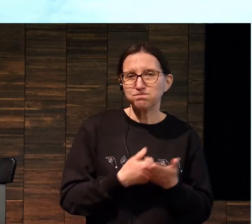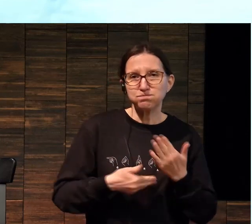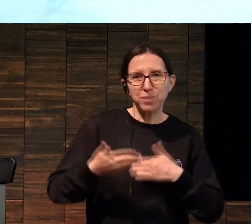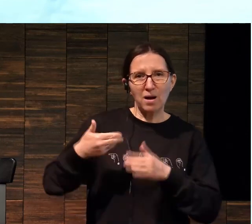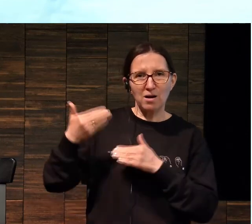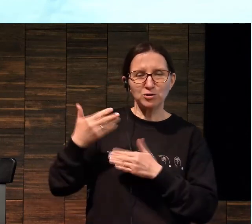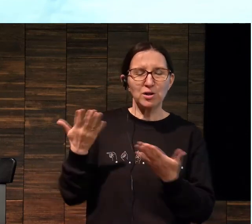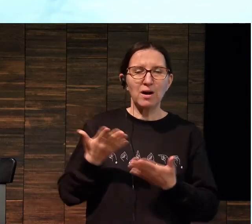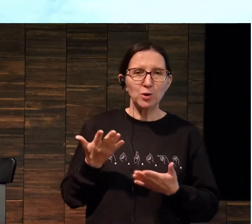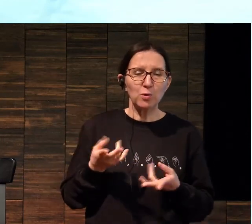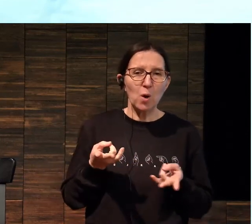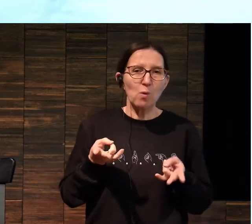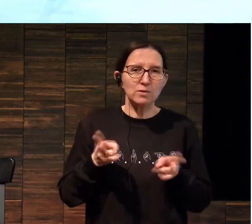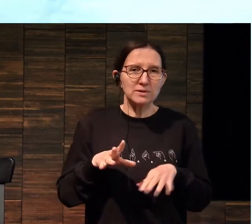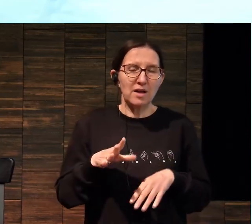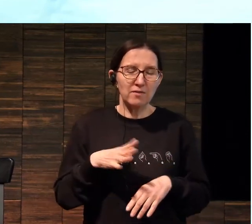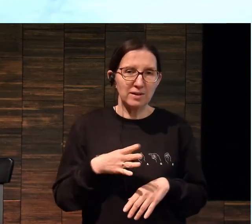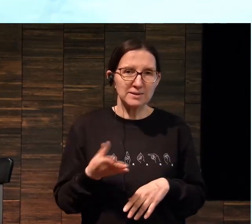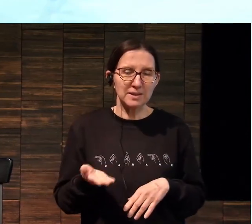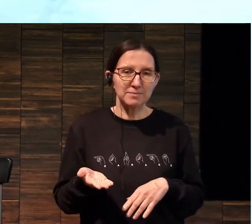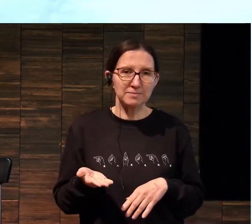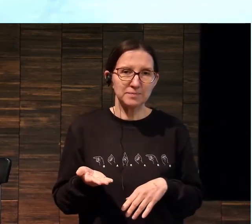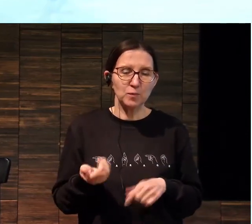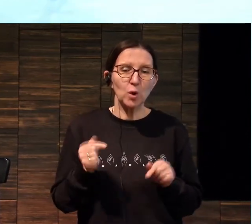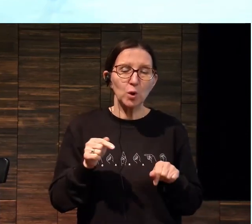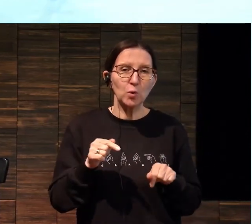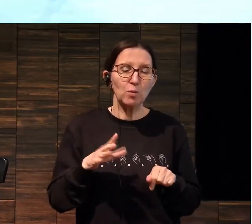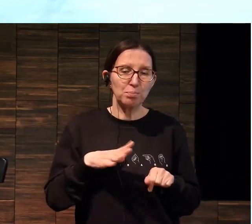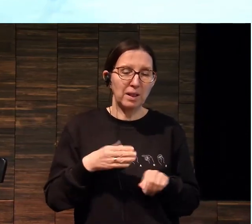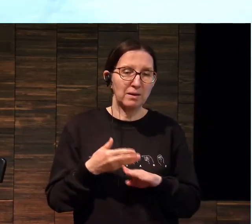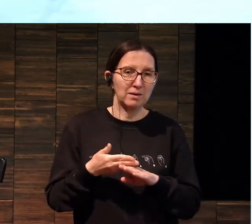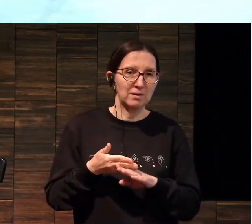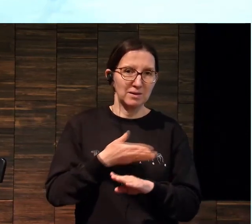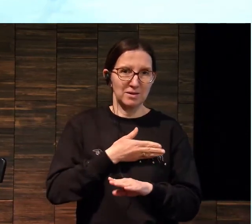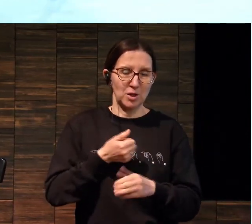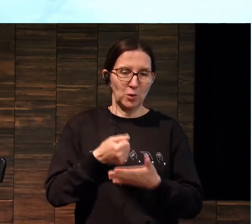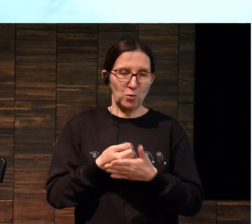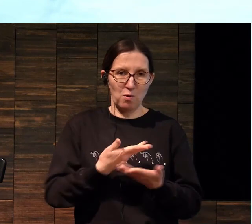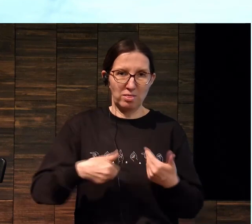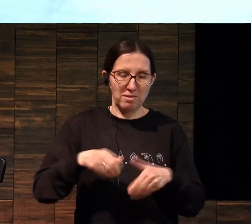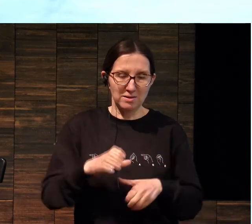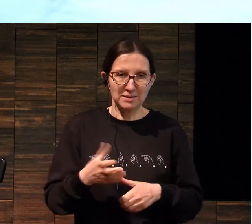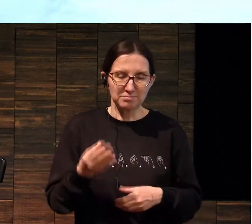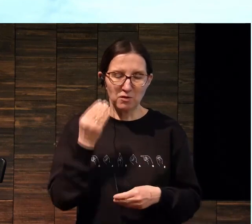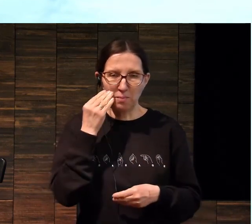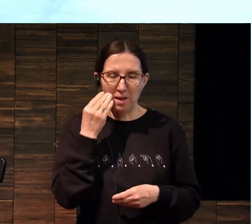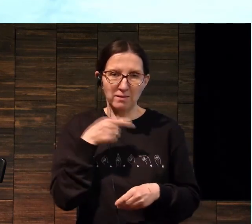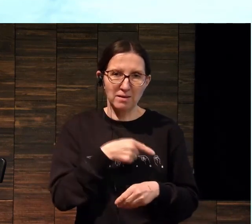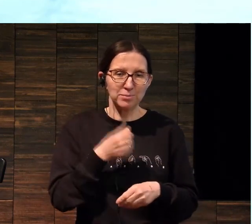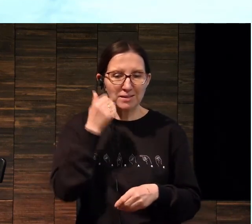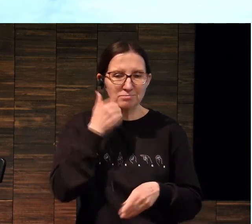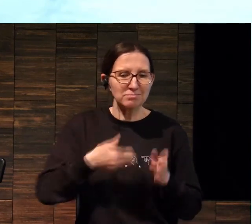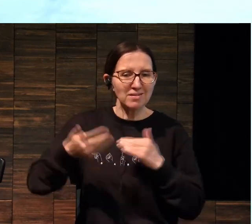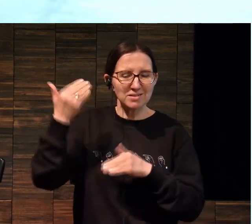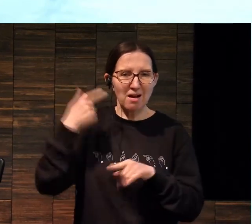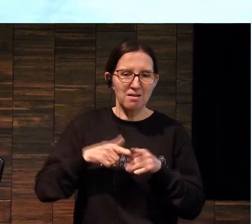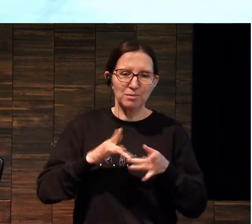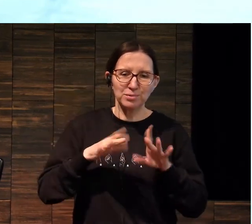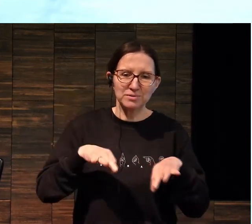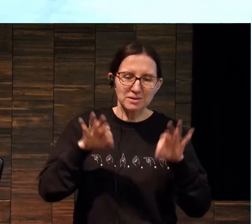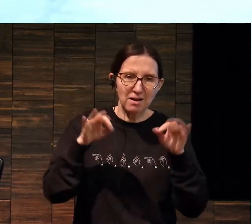design, but at the same time, we have quite a lot of legacy left from those who lived and worked before